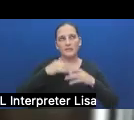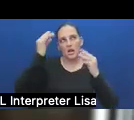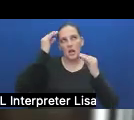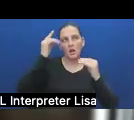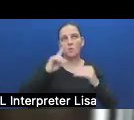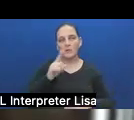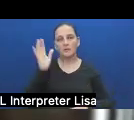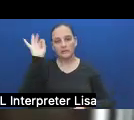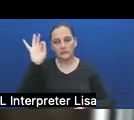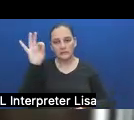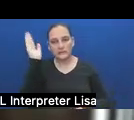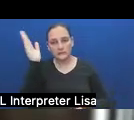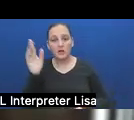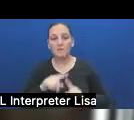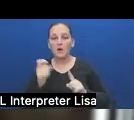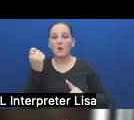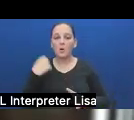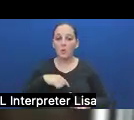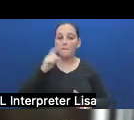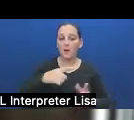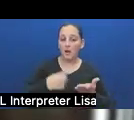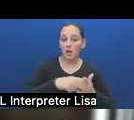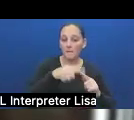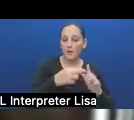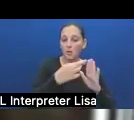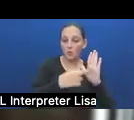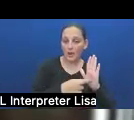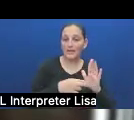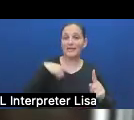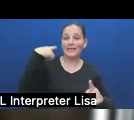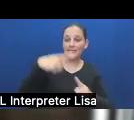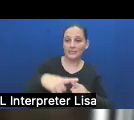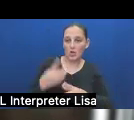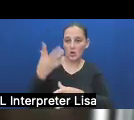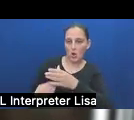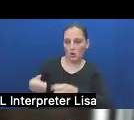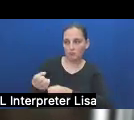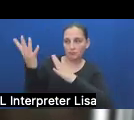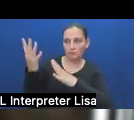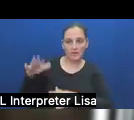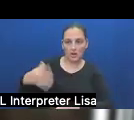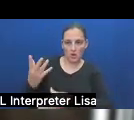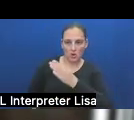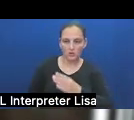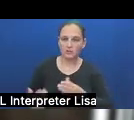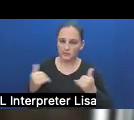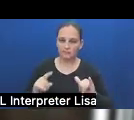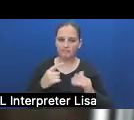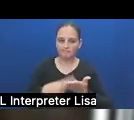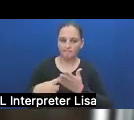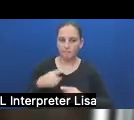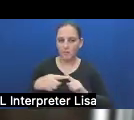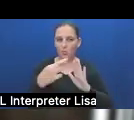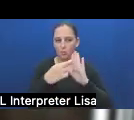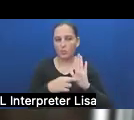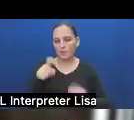but we still have to talk about the regs until they are gone, and they are not gone yet. So we've got to talk about them. So let's talk about the